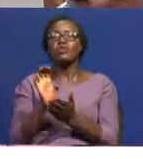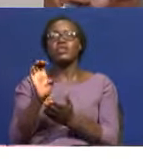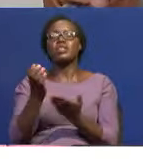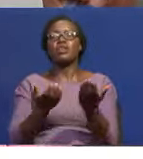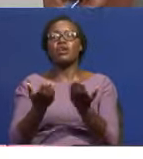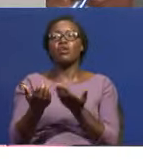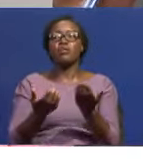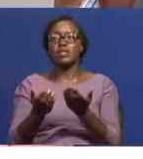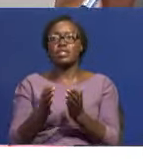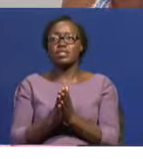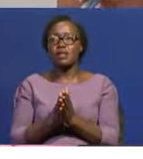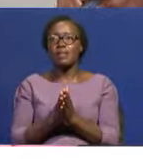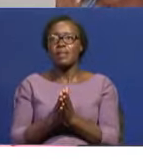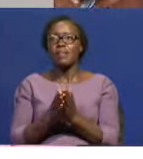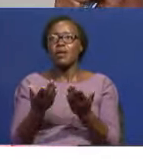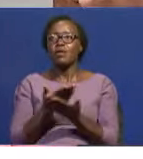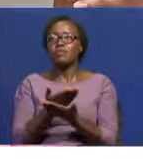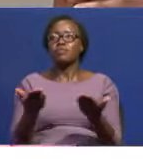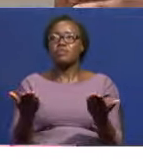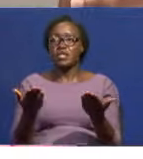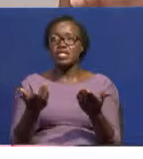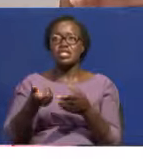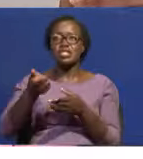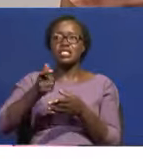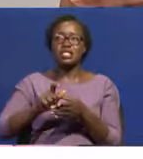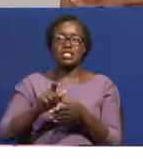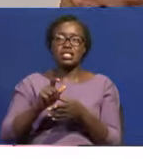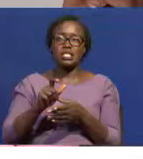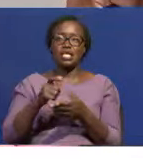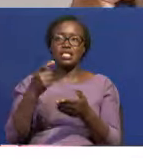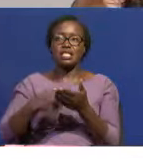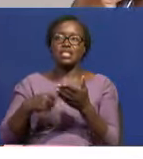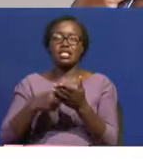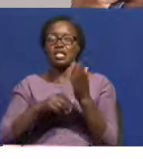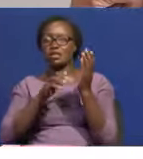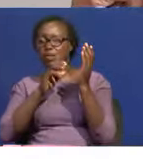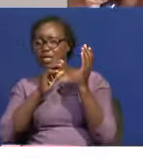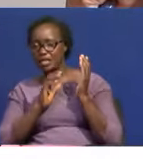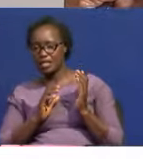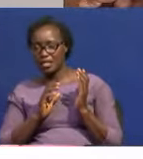e-commerce. In the face of these increasing tax burdens,